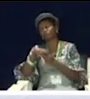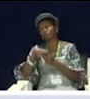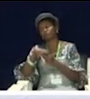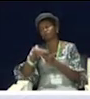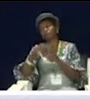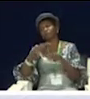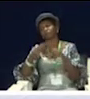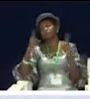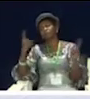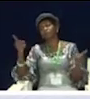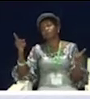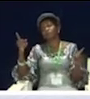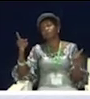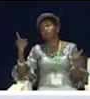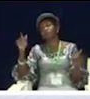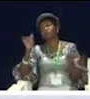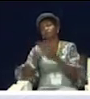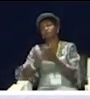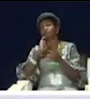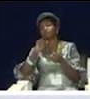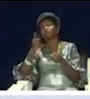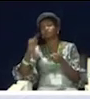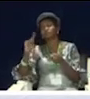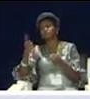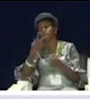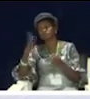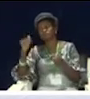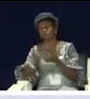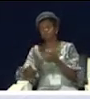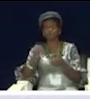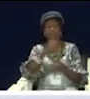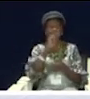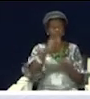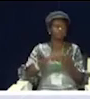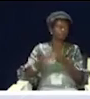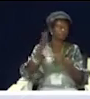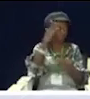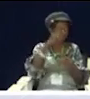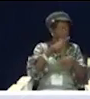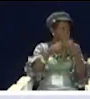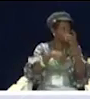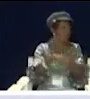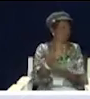But that's the way, that's the first thing you need to know about God.